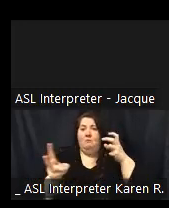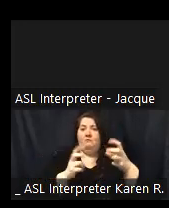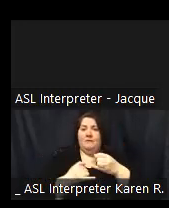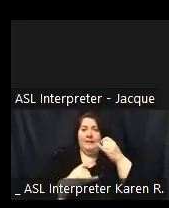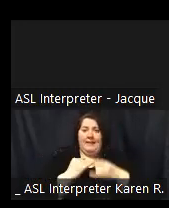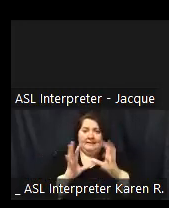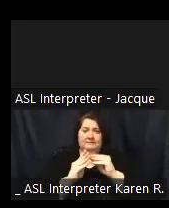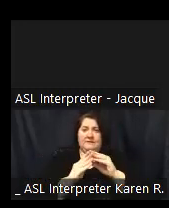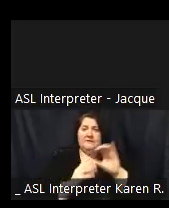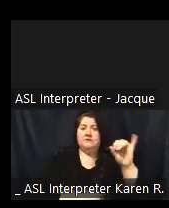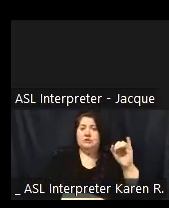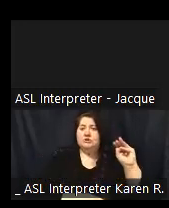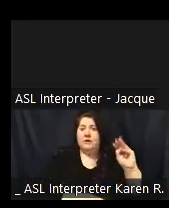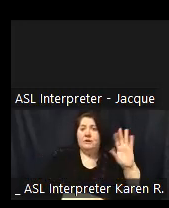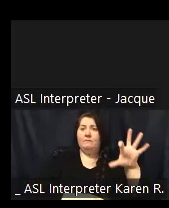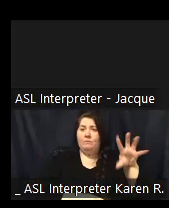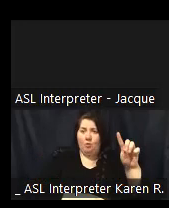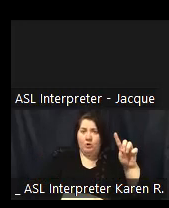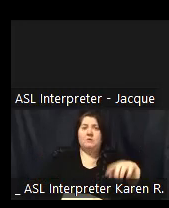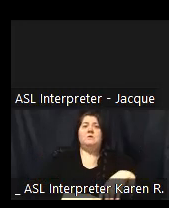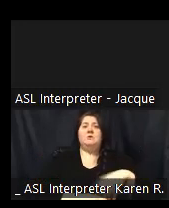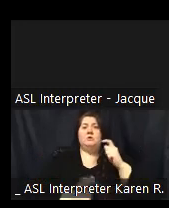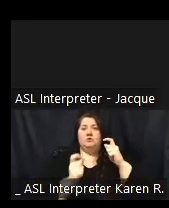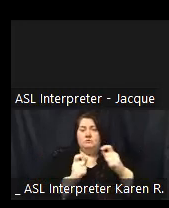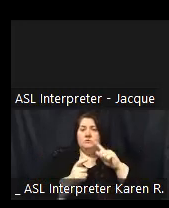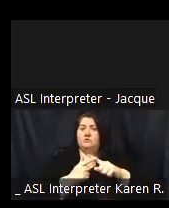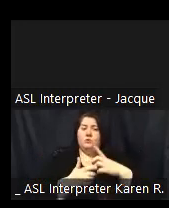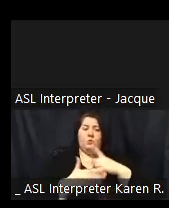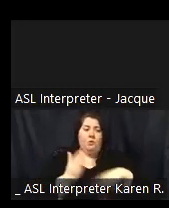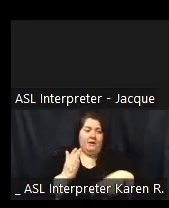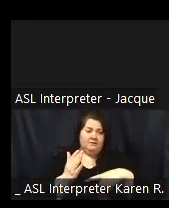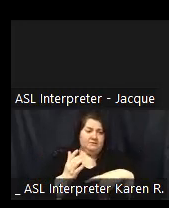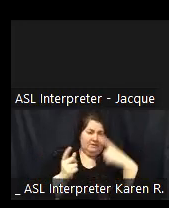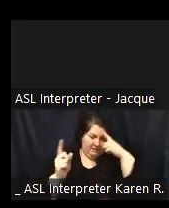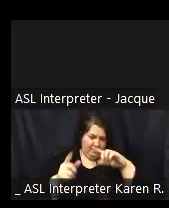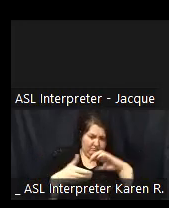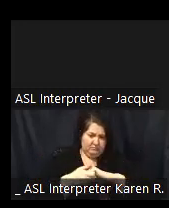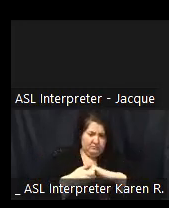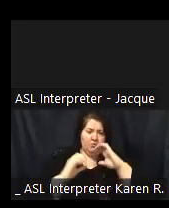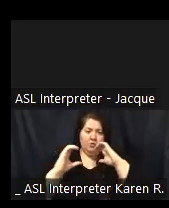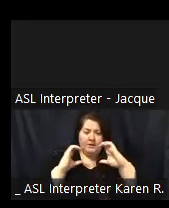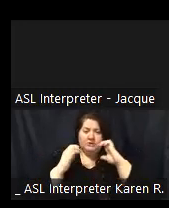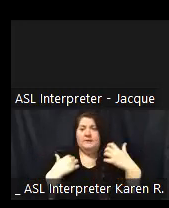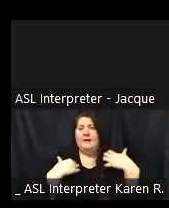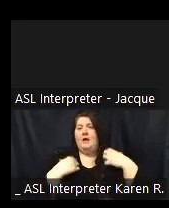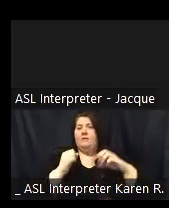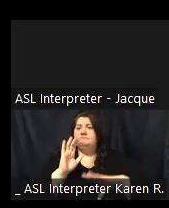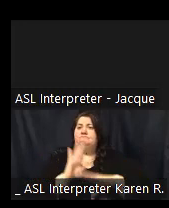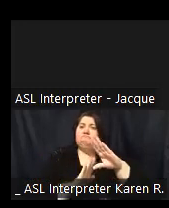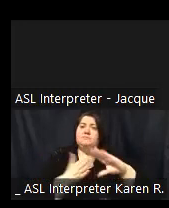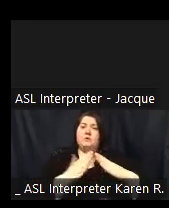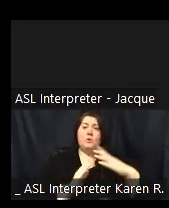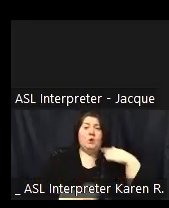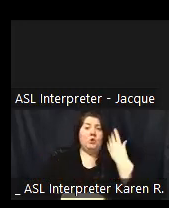Jamboard, where you all contributed to what collaborative communication and a healthy, thriving community looks like to